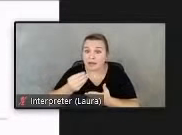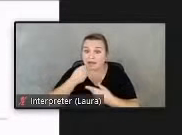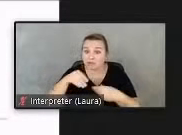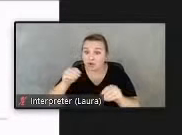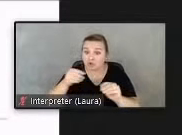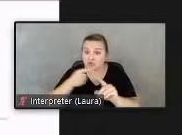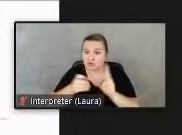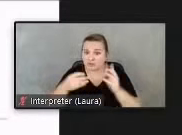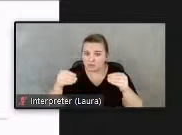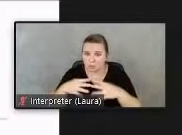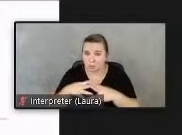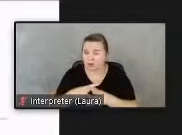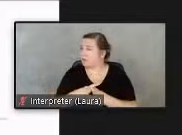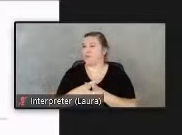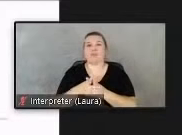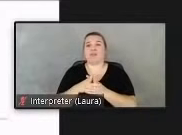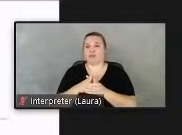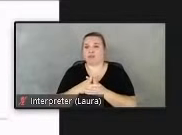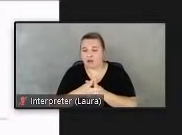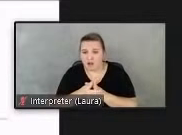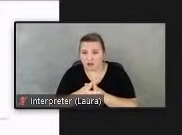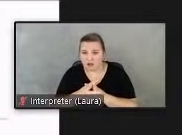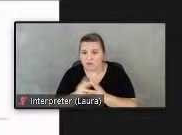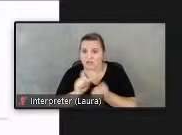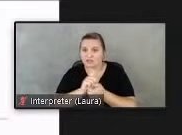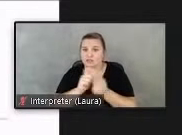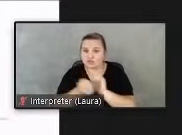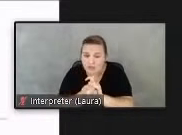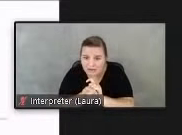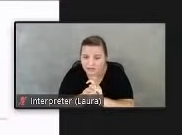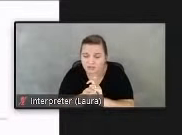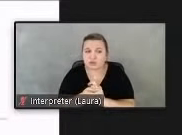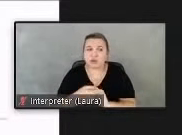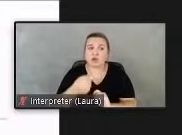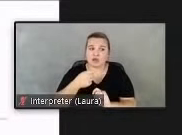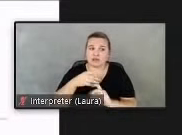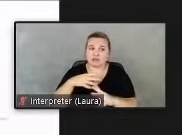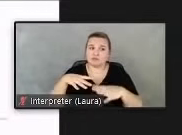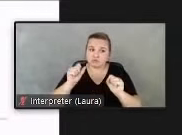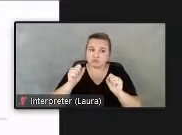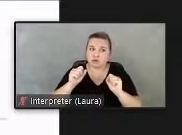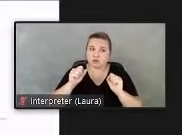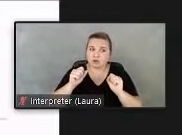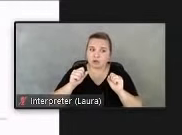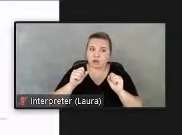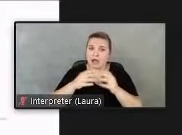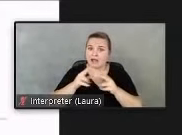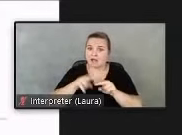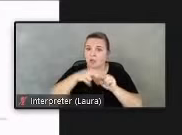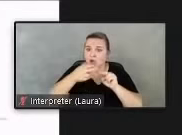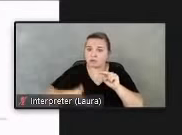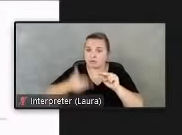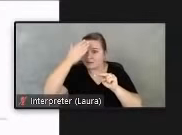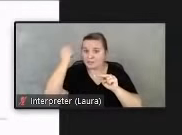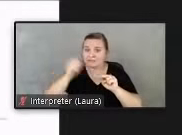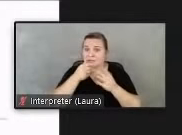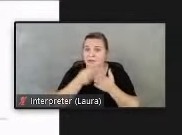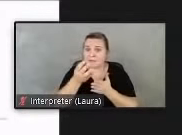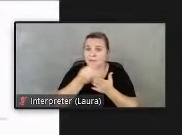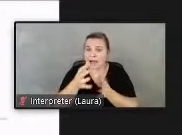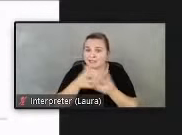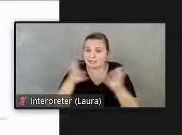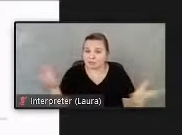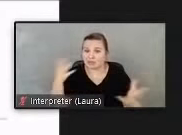not something that I did. And that has changed rather dramatically for me, because I did a lot of impulse buying and I've lost a lot of weight because I'm not buying so much.